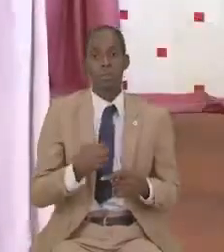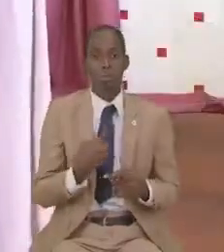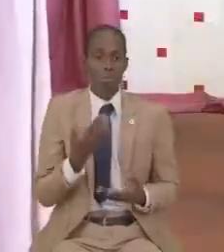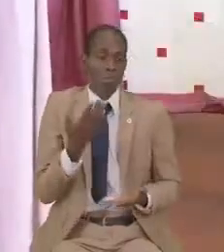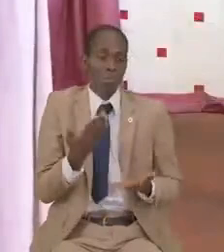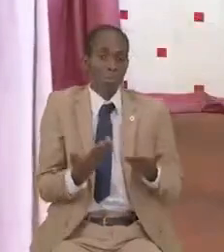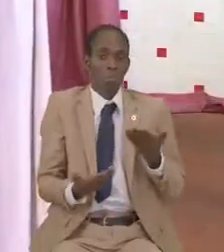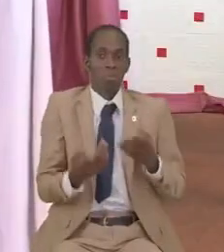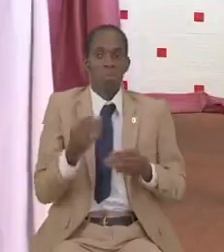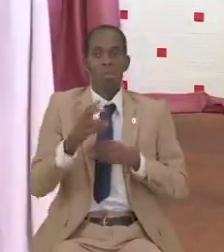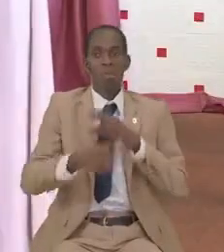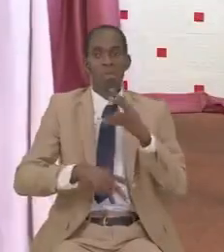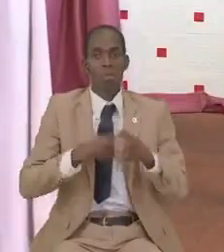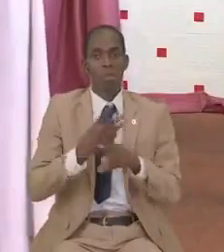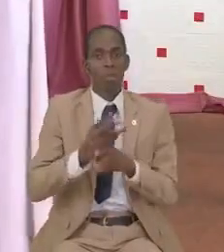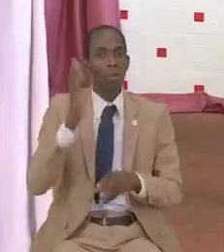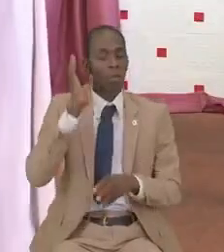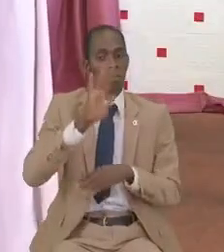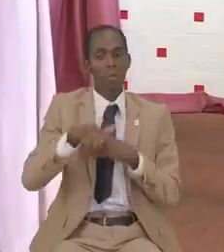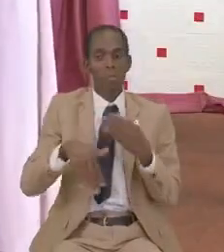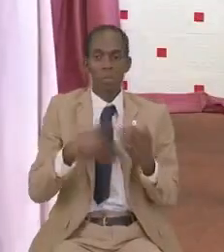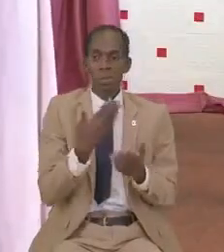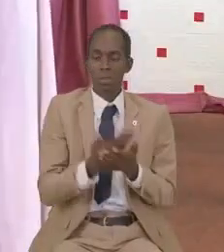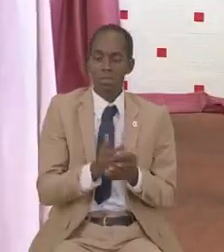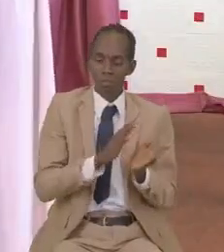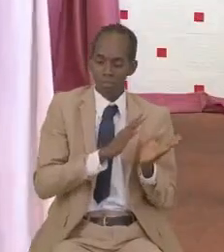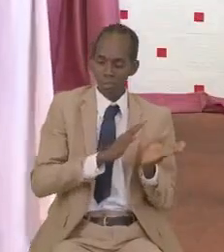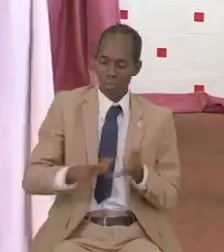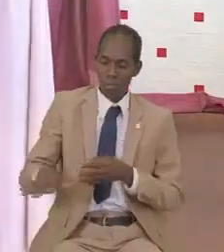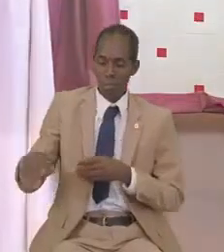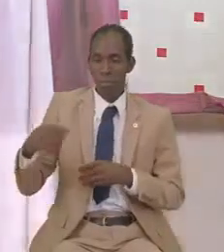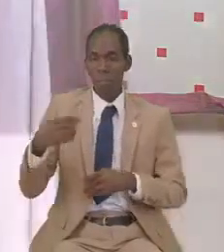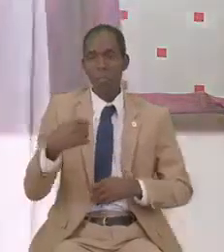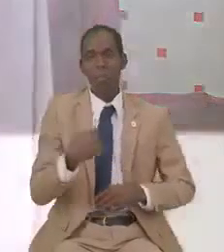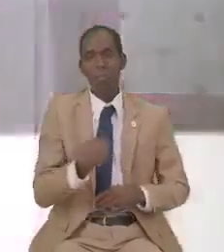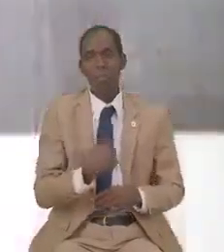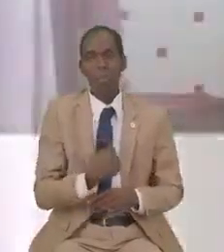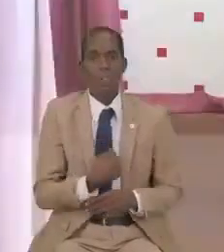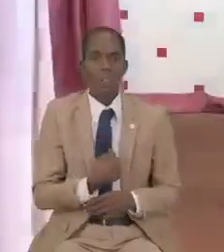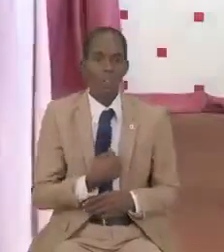Though the world should all forsake me,